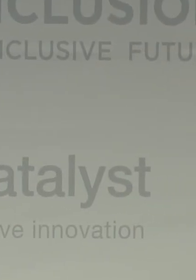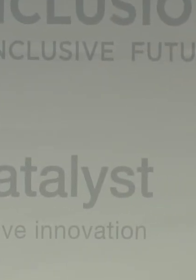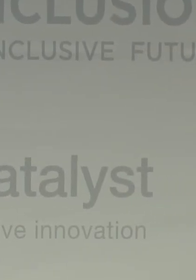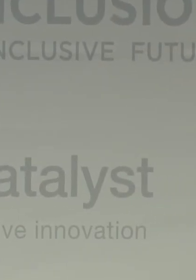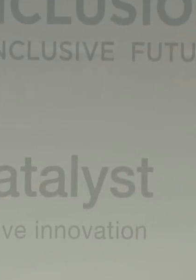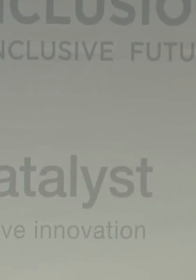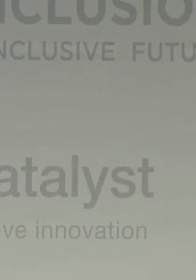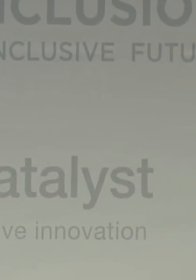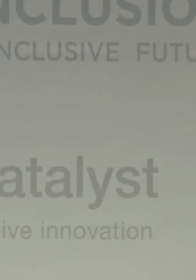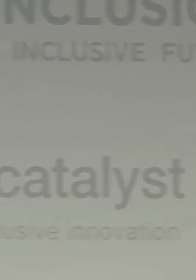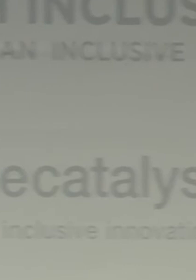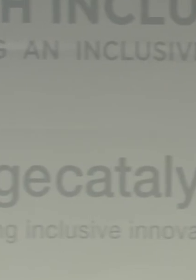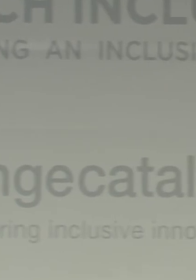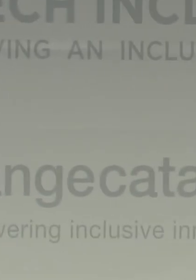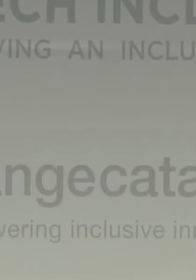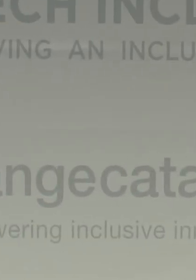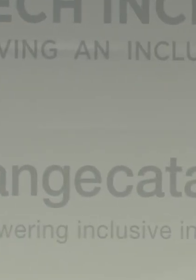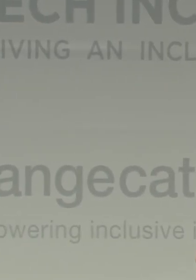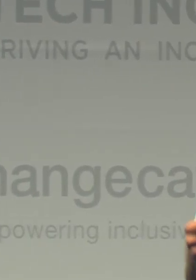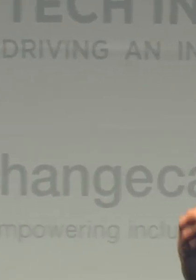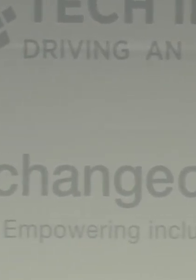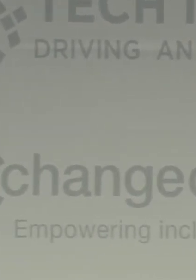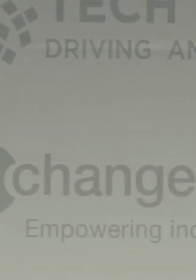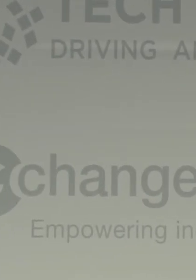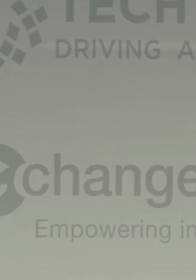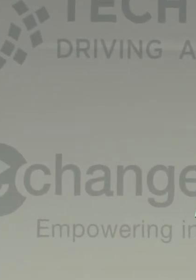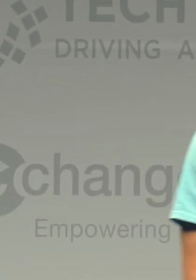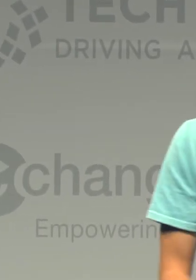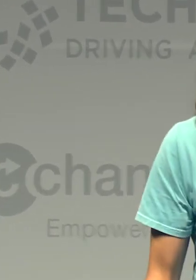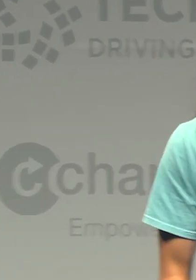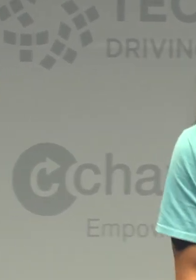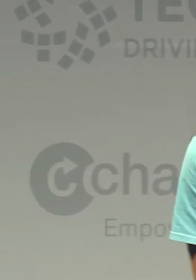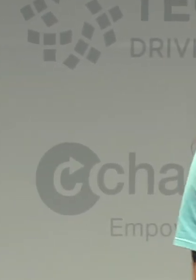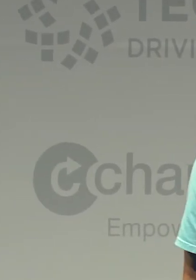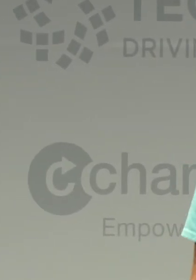Lakota, in my own language, and to facilitate, that learning. And I feel like it